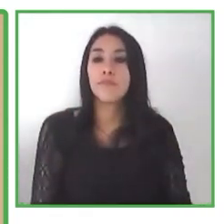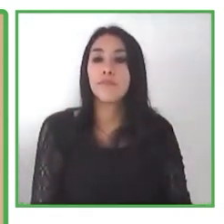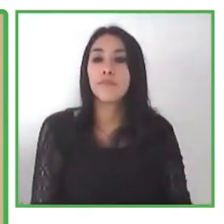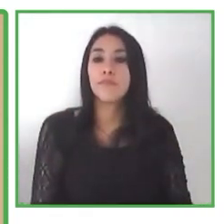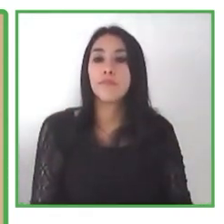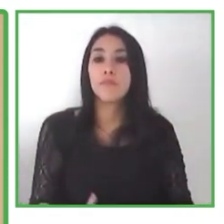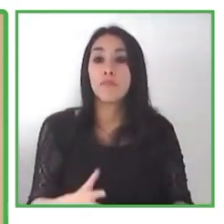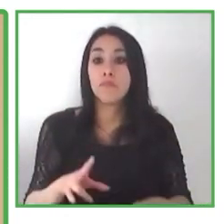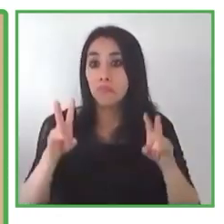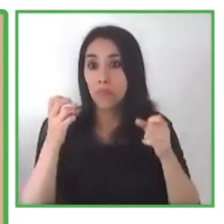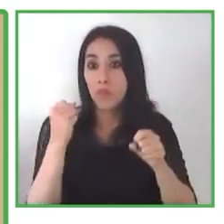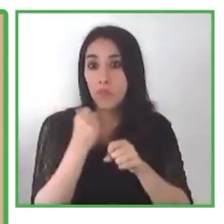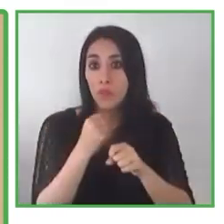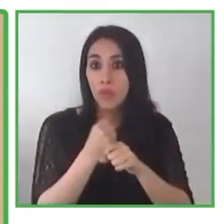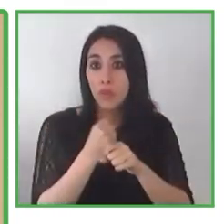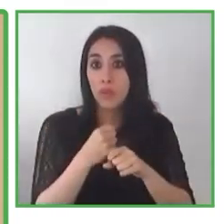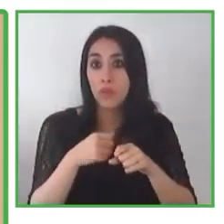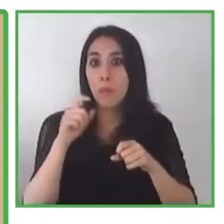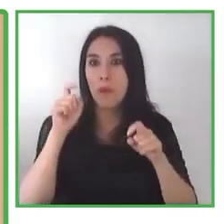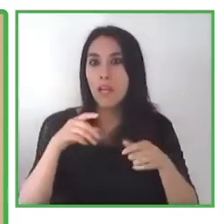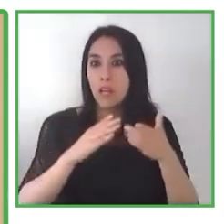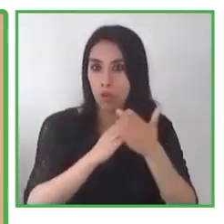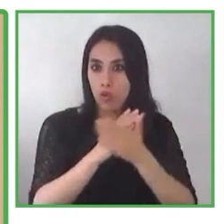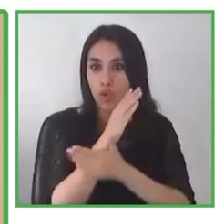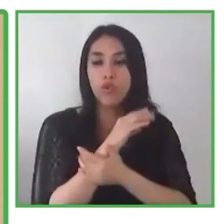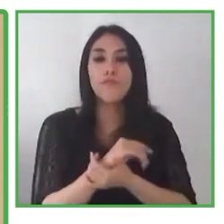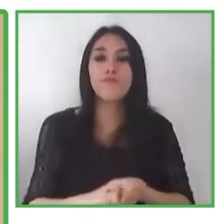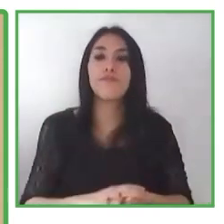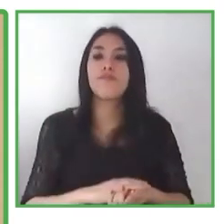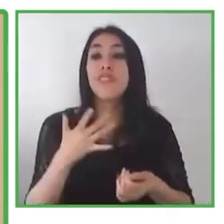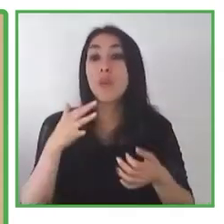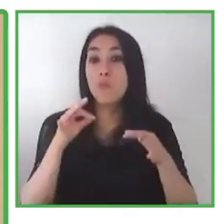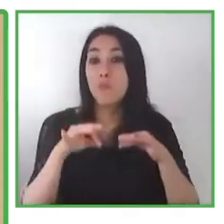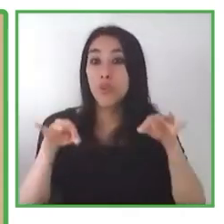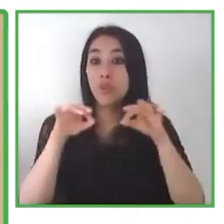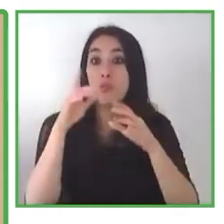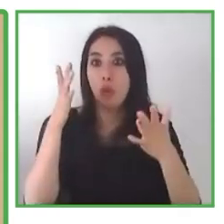el aspecto legal. We have the legal aspect.